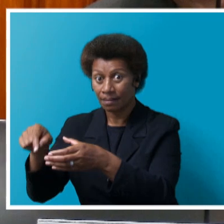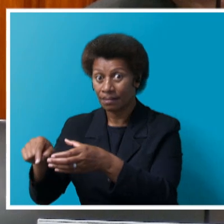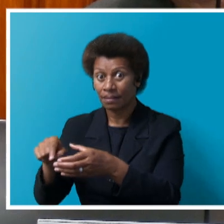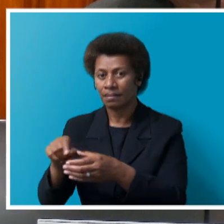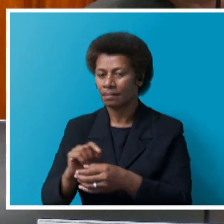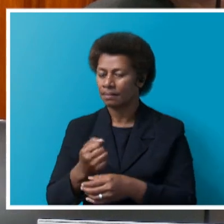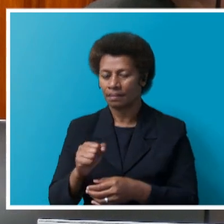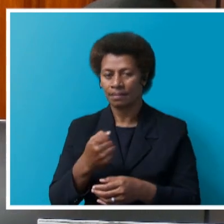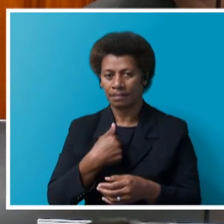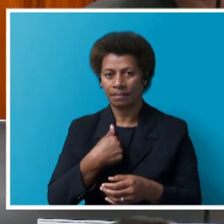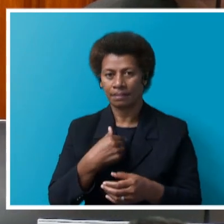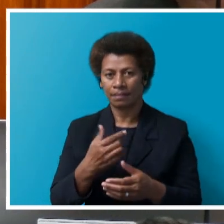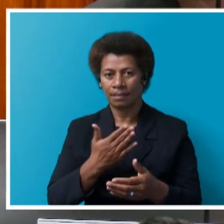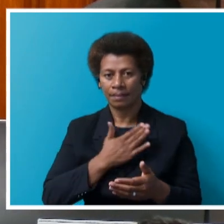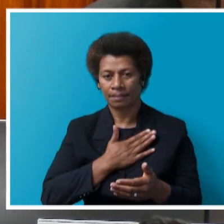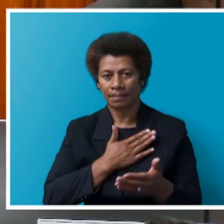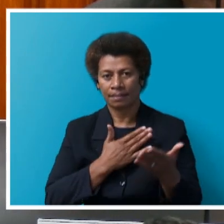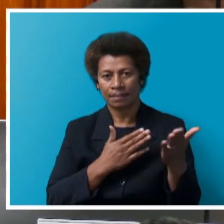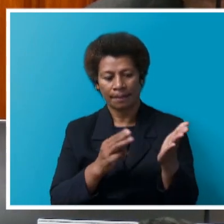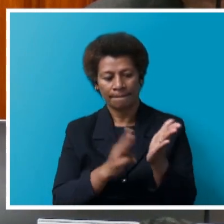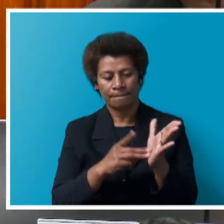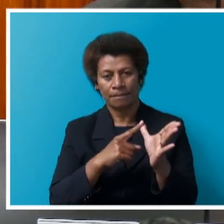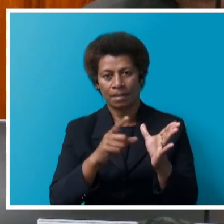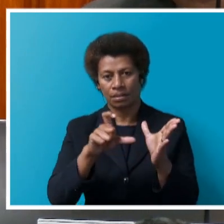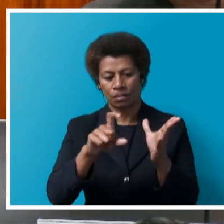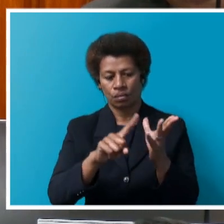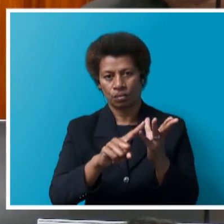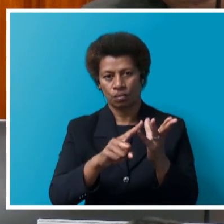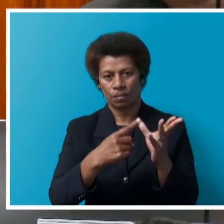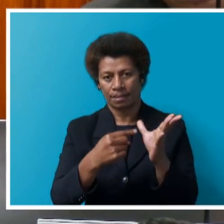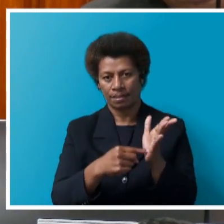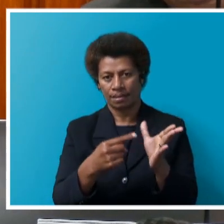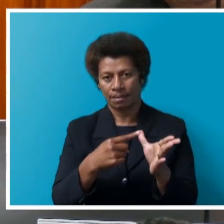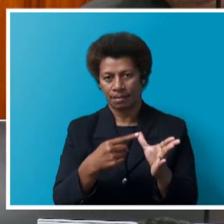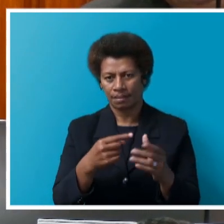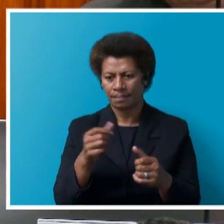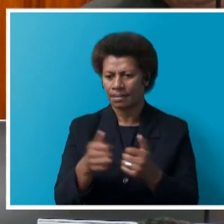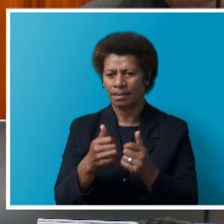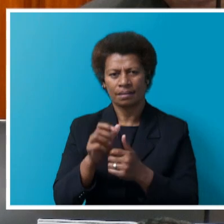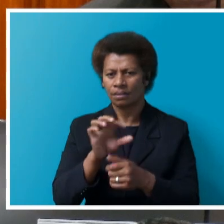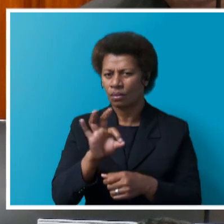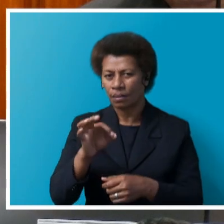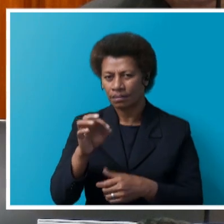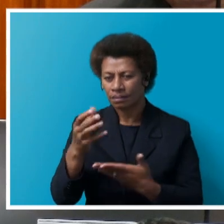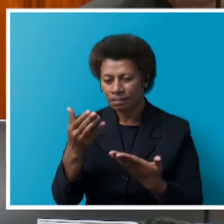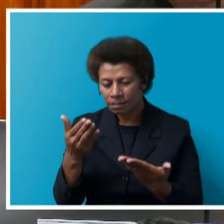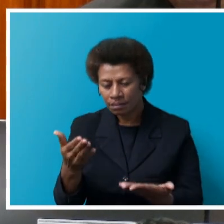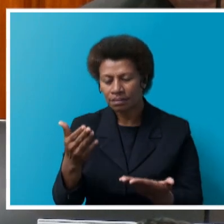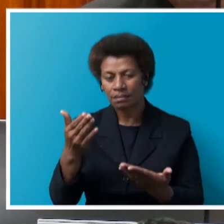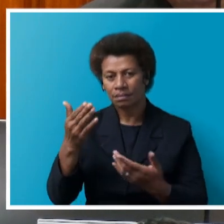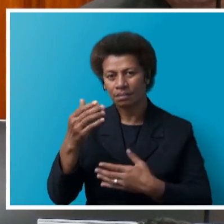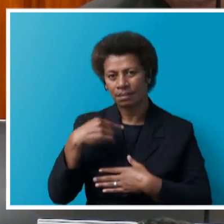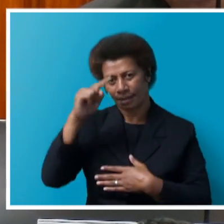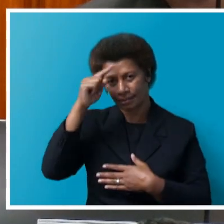of the Turangana Timodata is known as Tauke Mbolatangan. Many did not understand the reasoning then, but time has revealed its